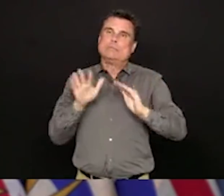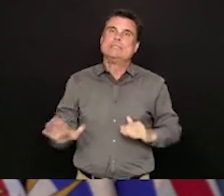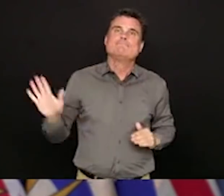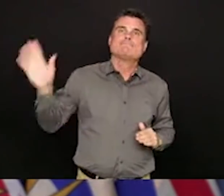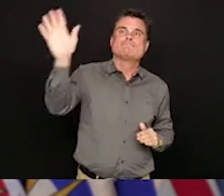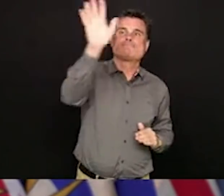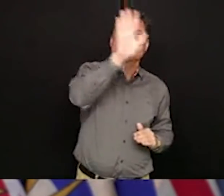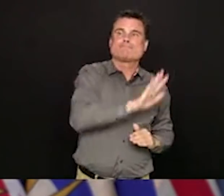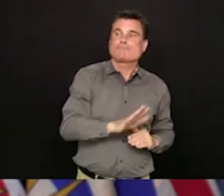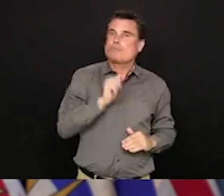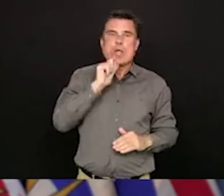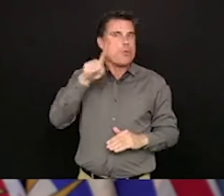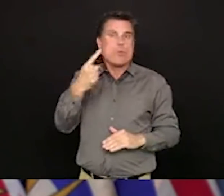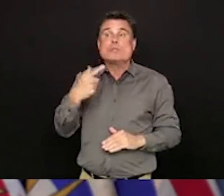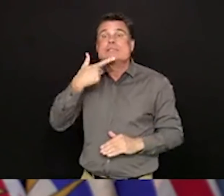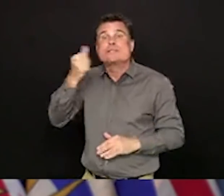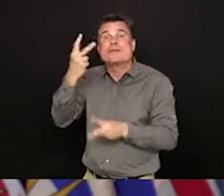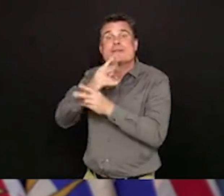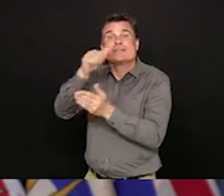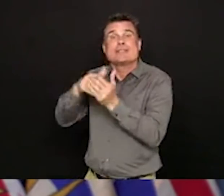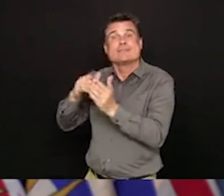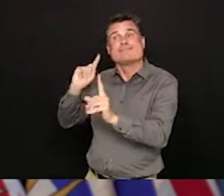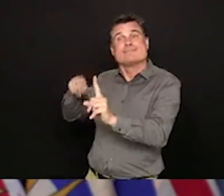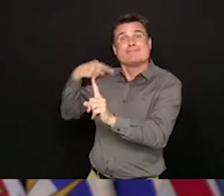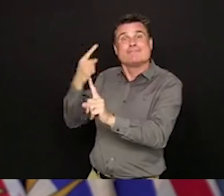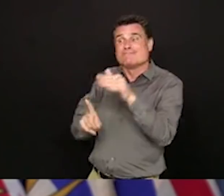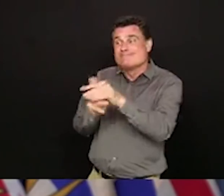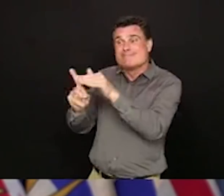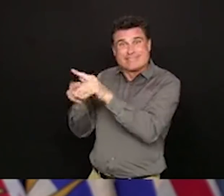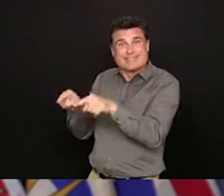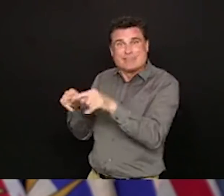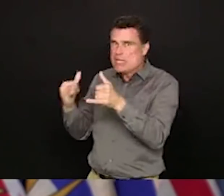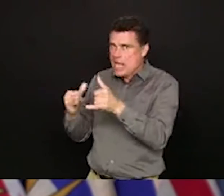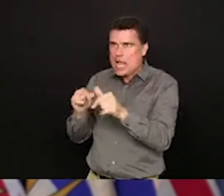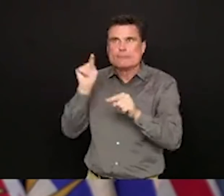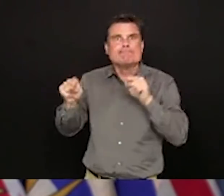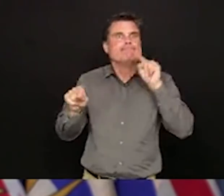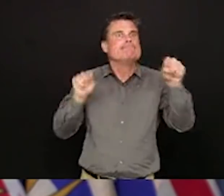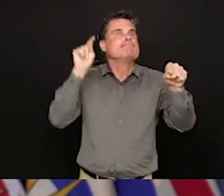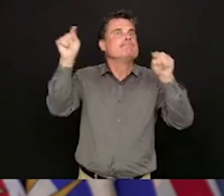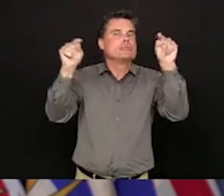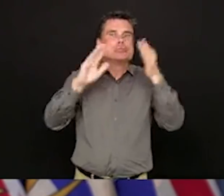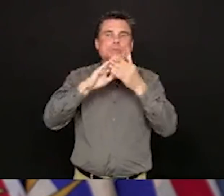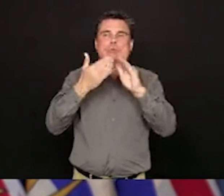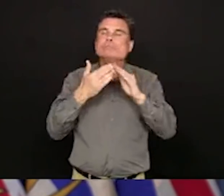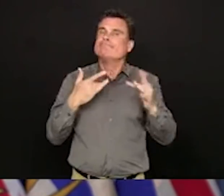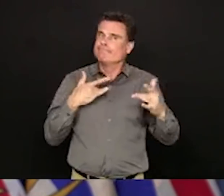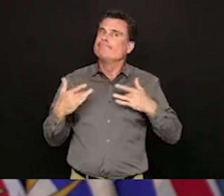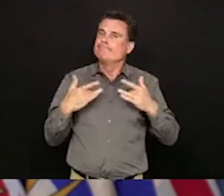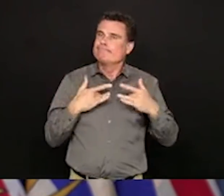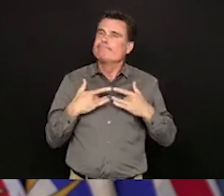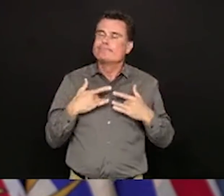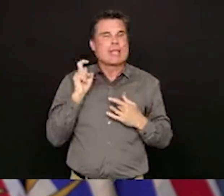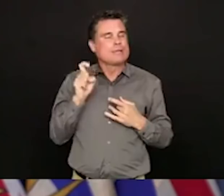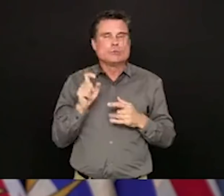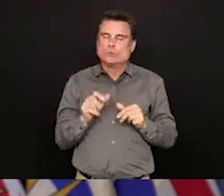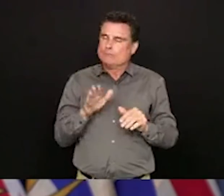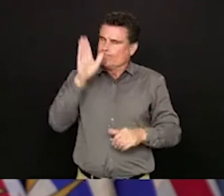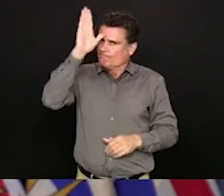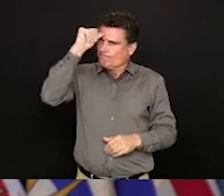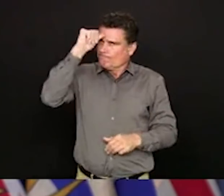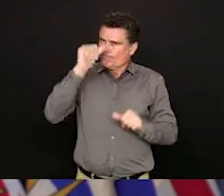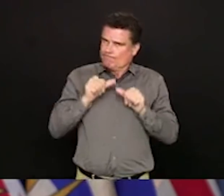transmission in our communities and to make sure that every individual, every business, every community, every